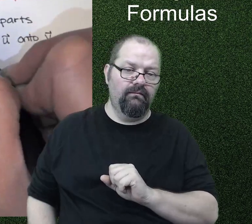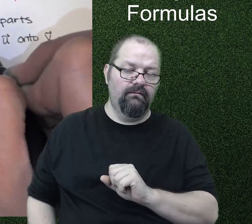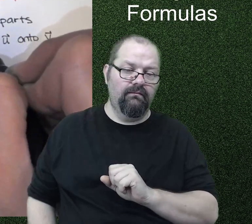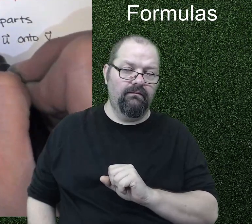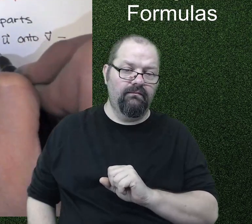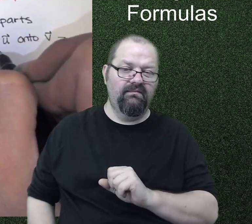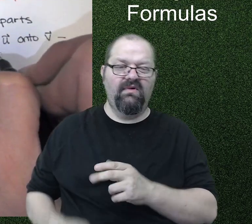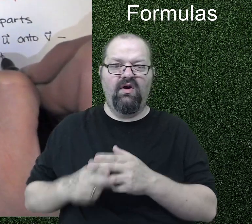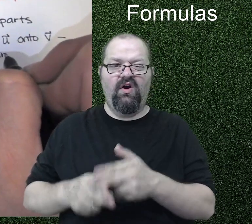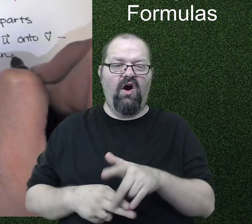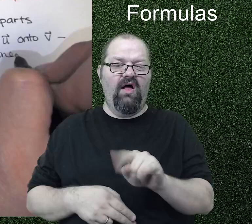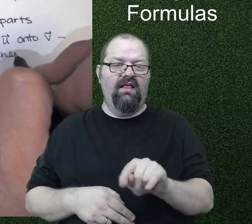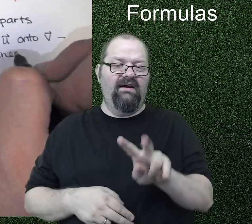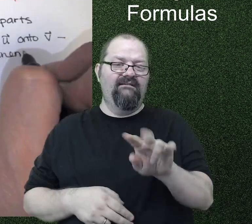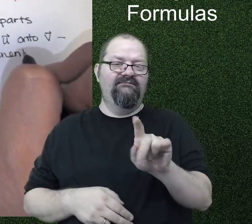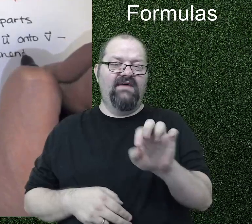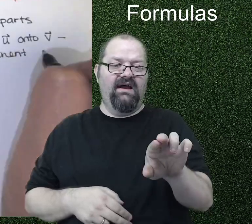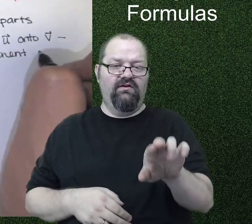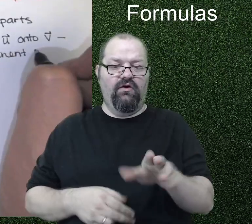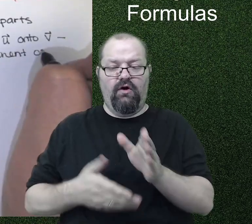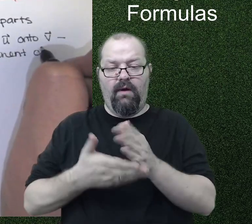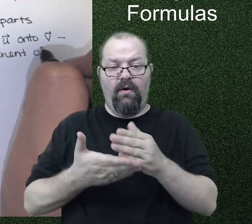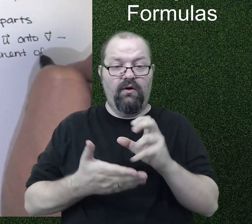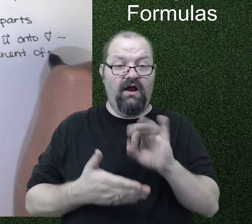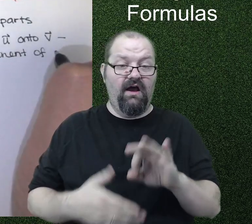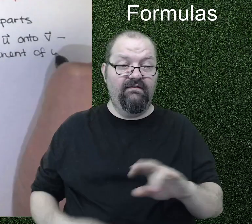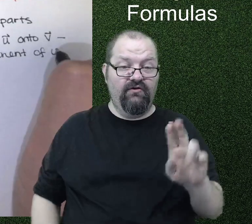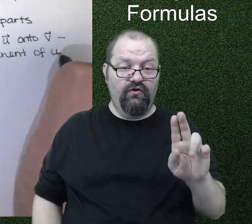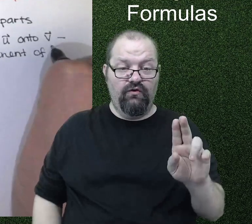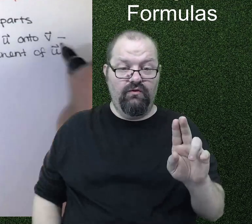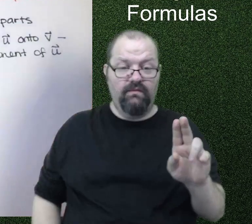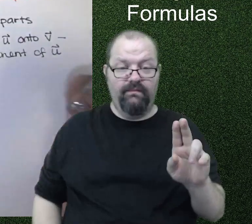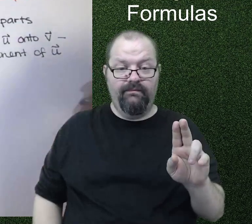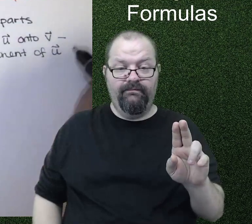And we could call it the vector component of U,